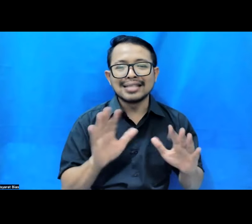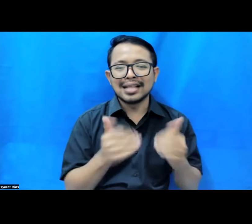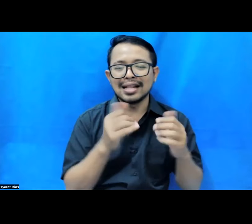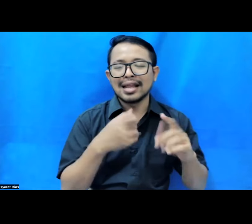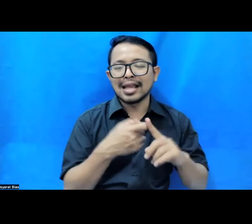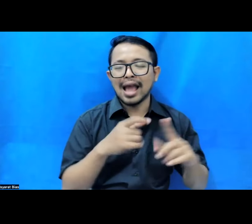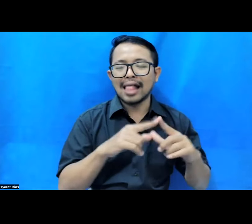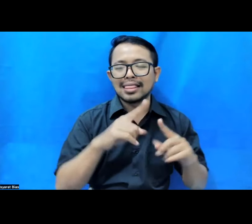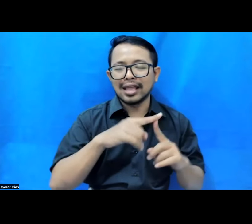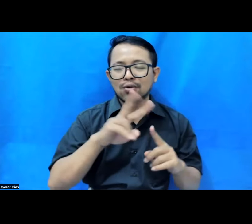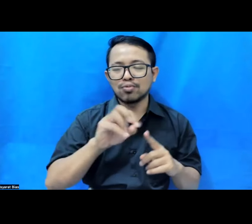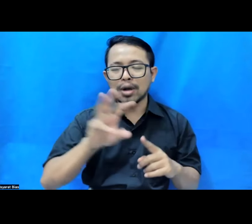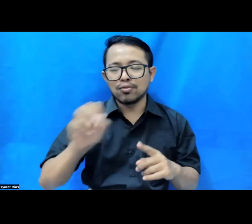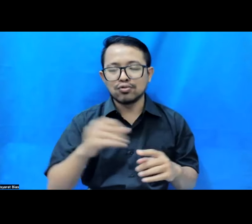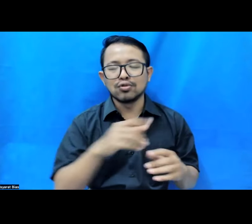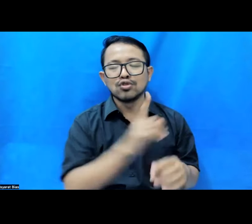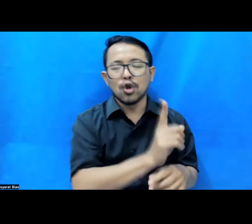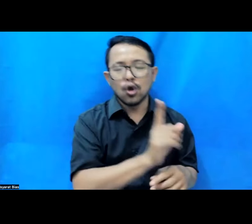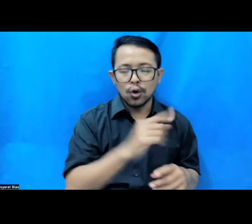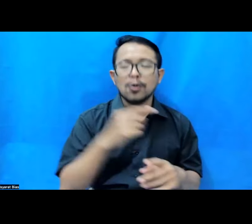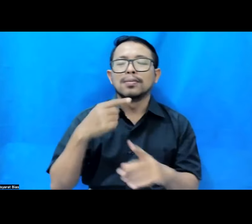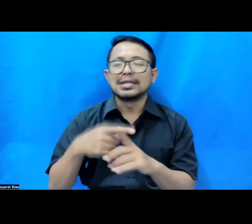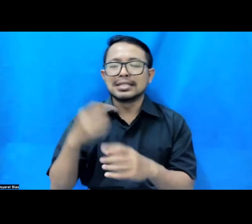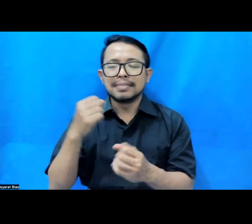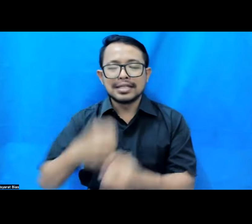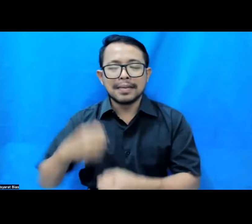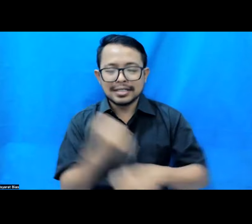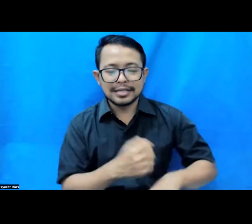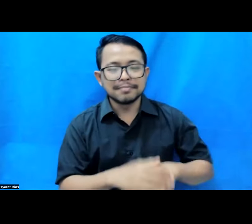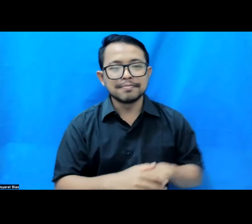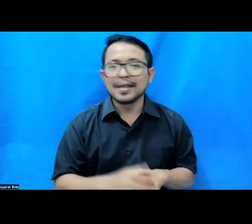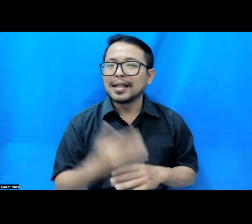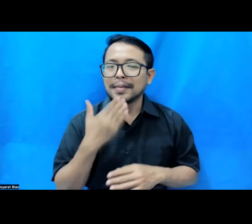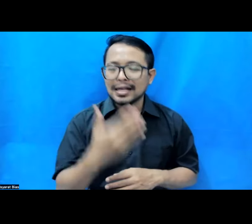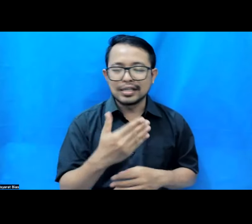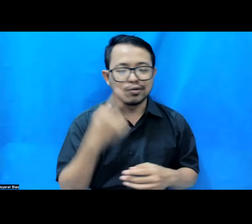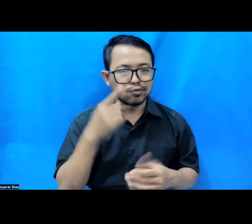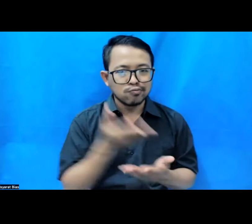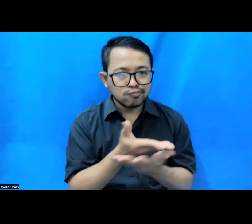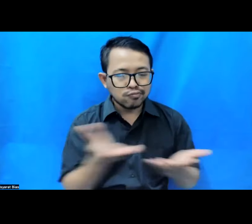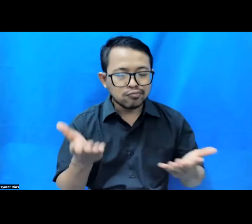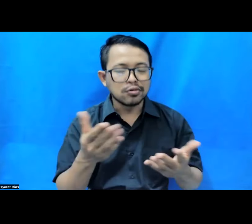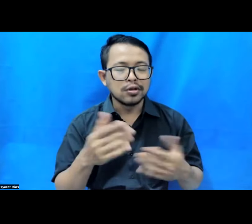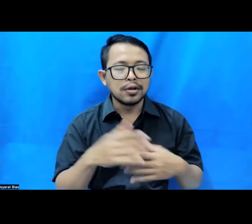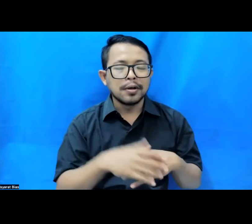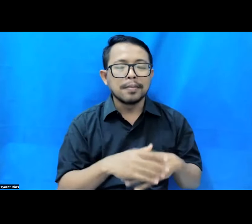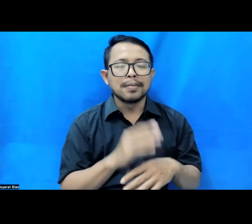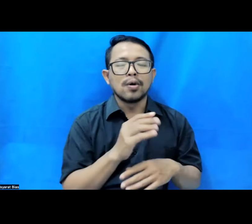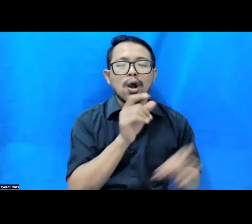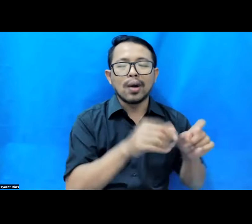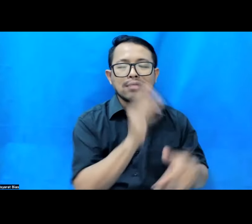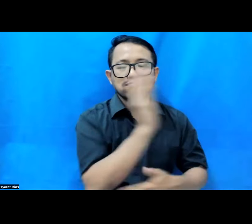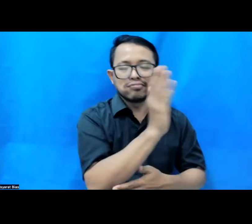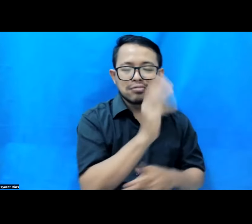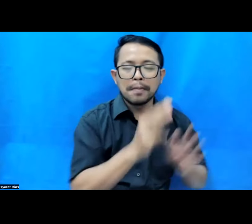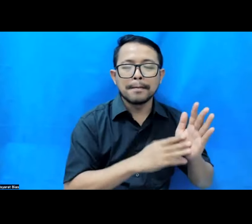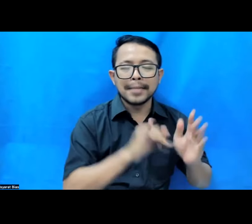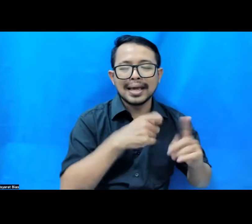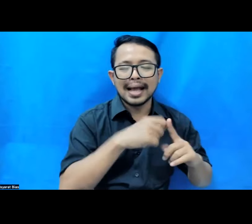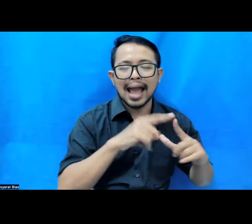sharing the findings of the 80-20-30 initiative in Surakarta and Banjarmasin today. So once again, I would like to thank all of the presenters,